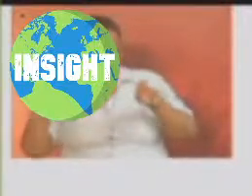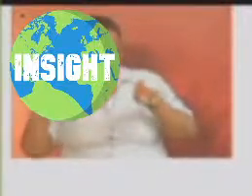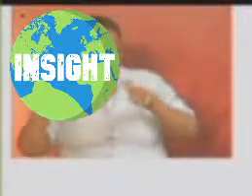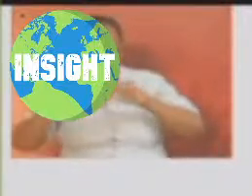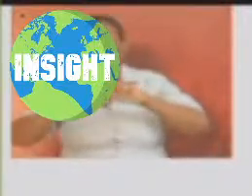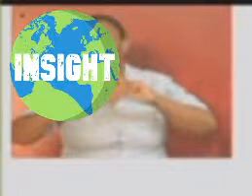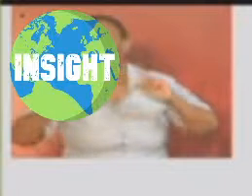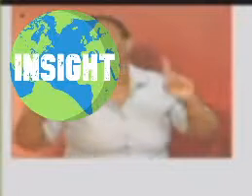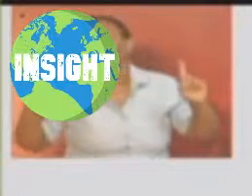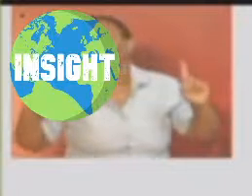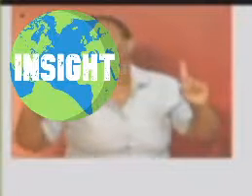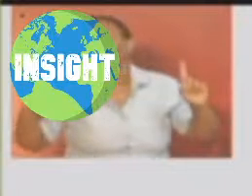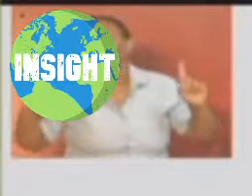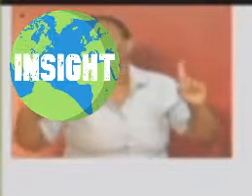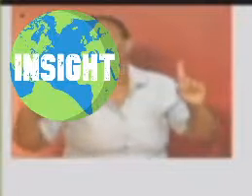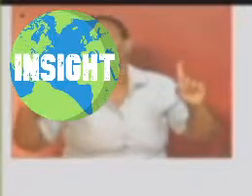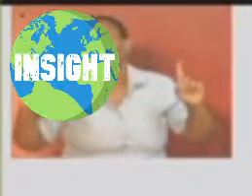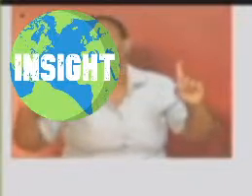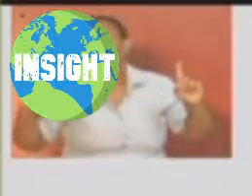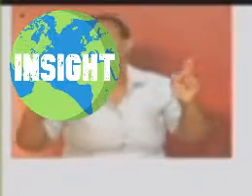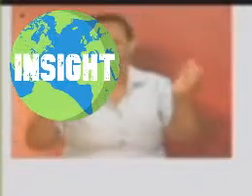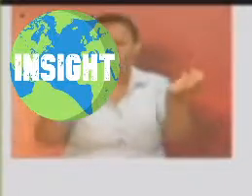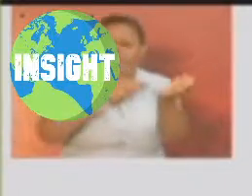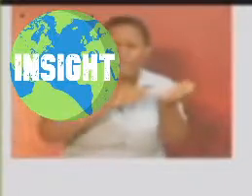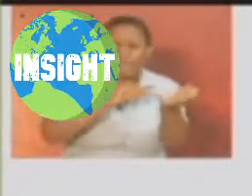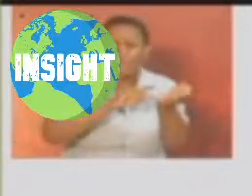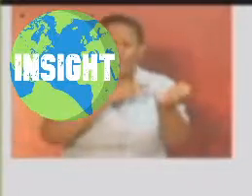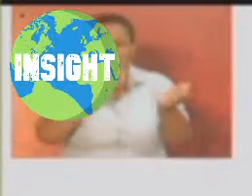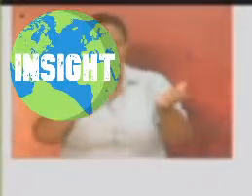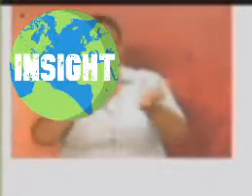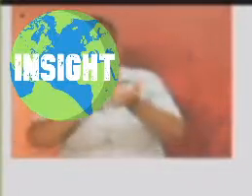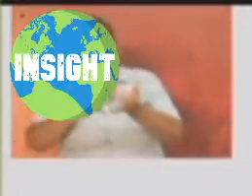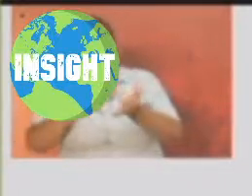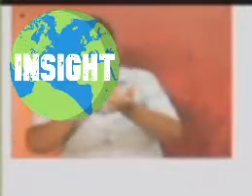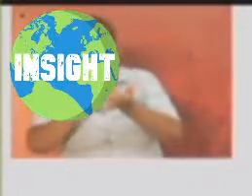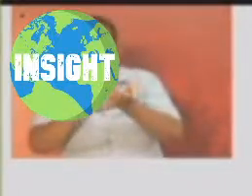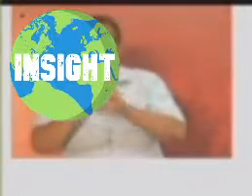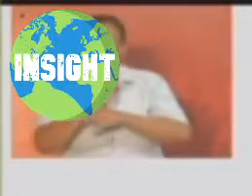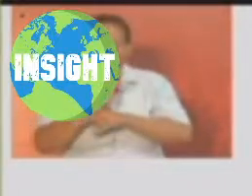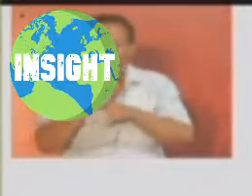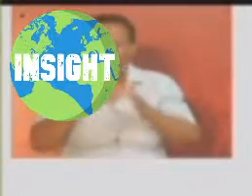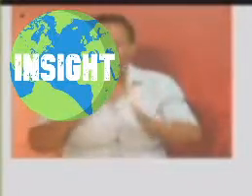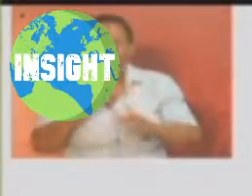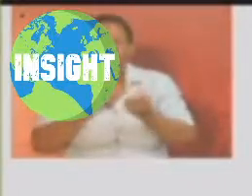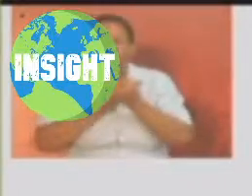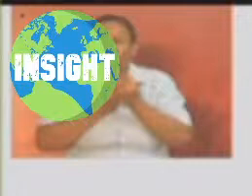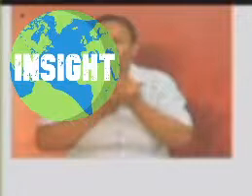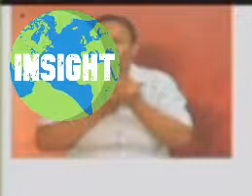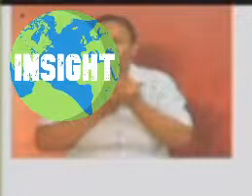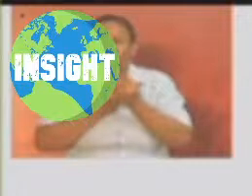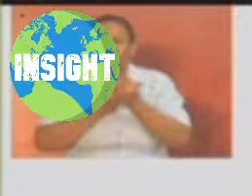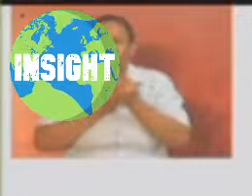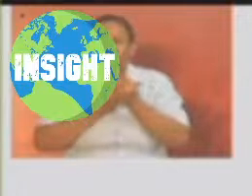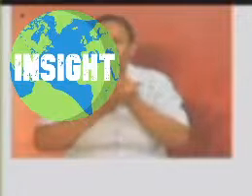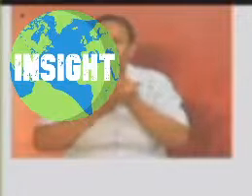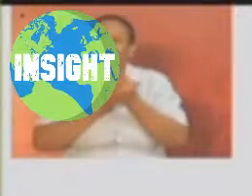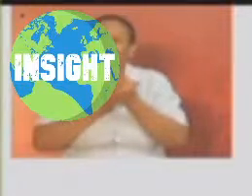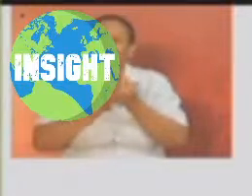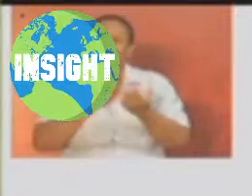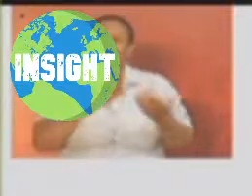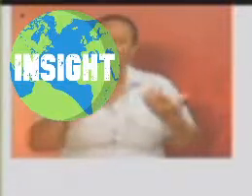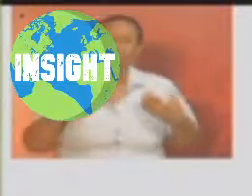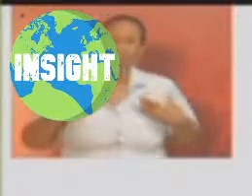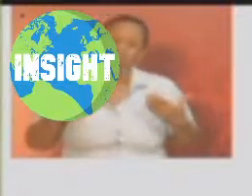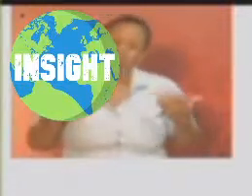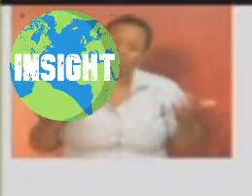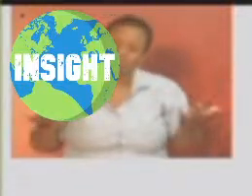human resources to manage these beds. And we are looking at other factors, consumables, personal protective equipment, and